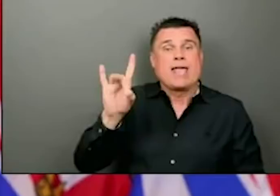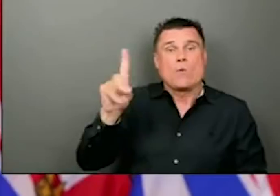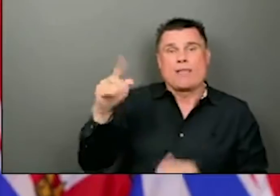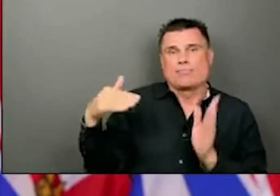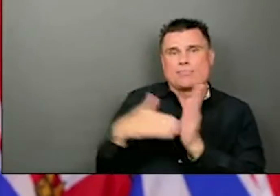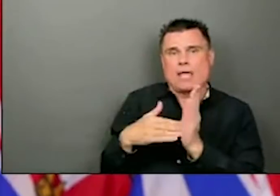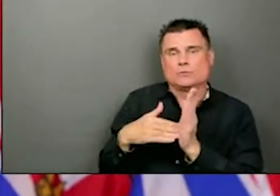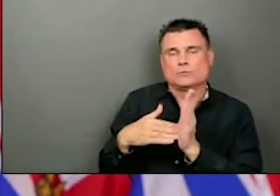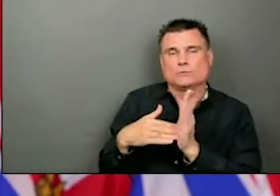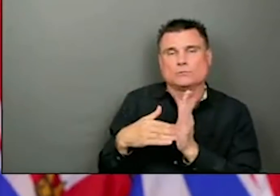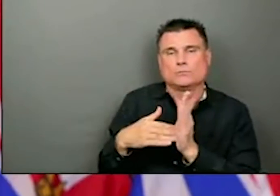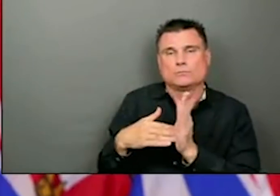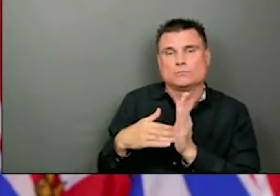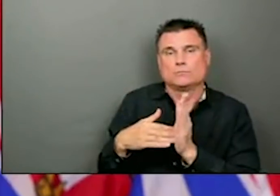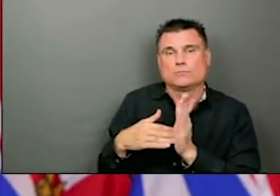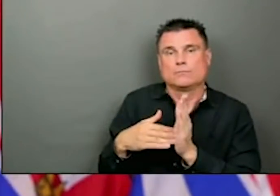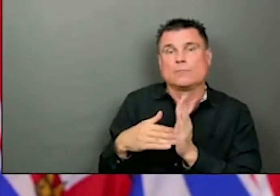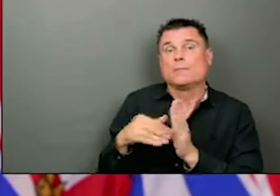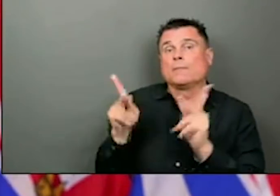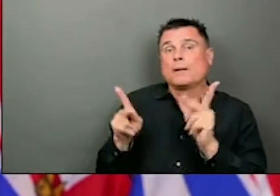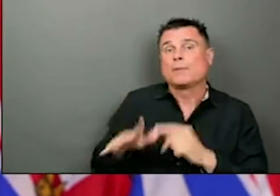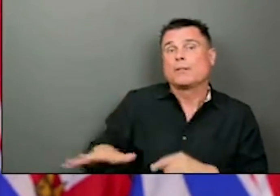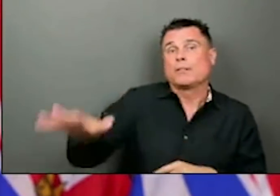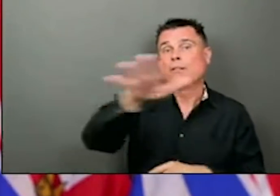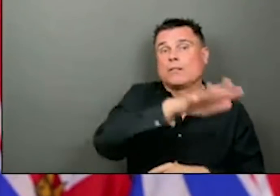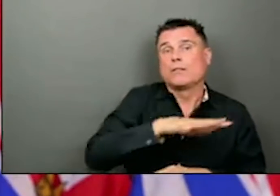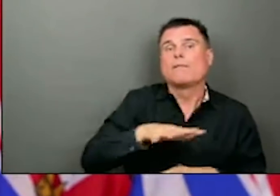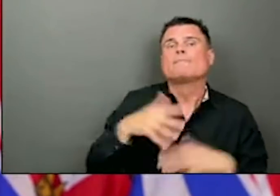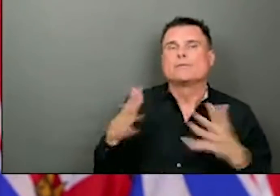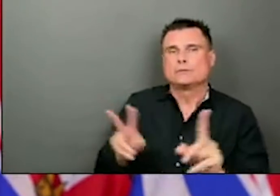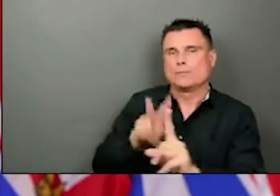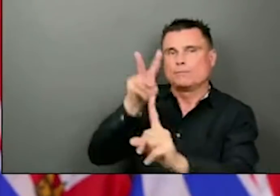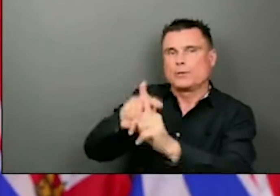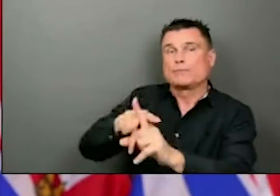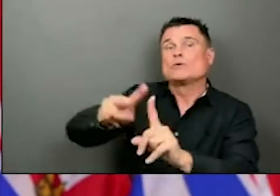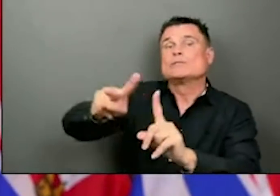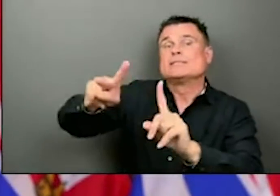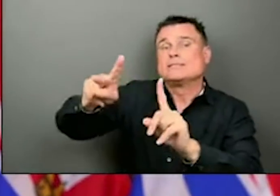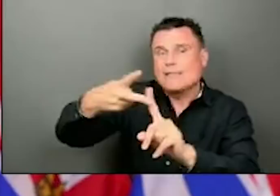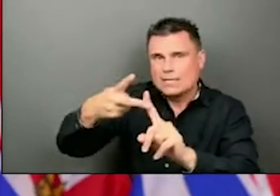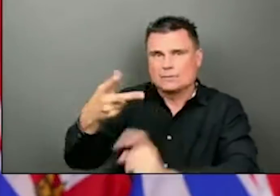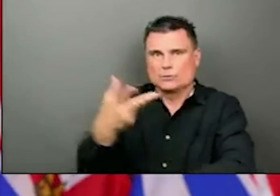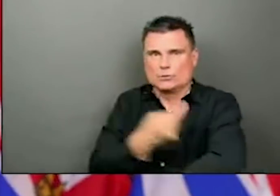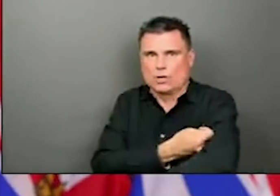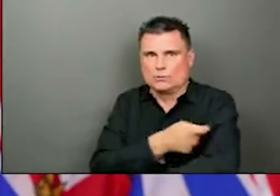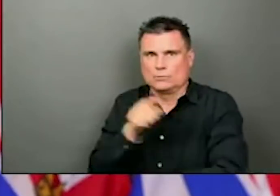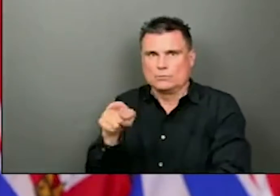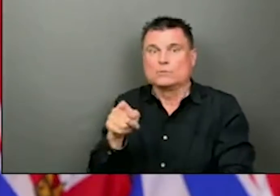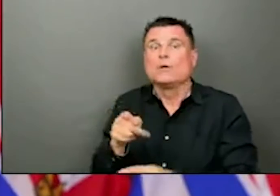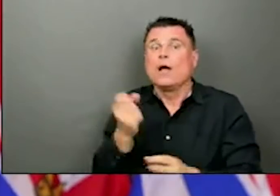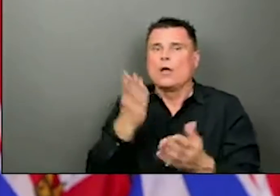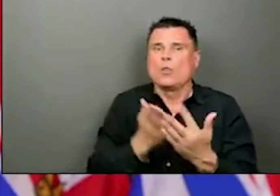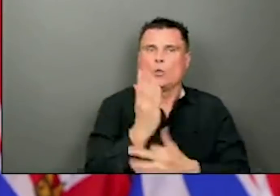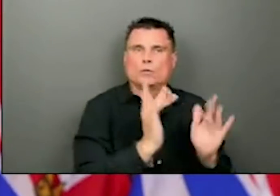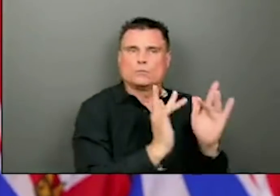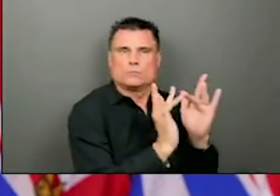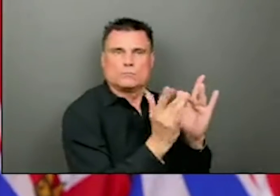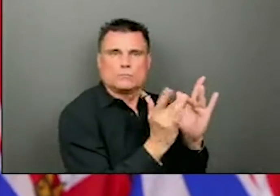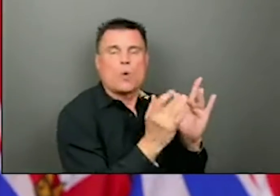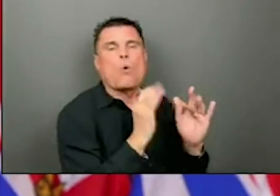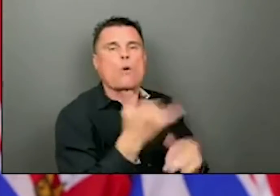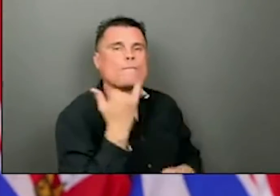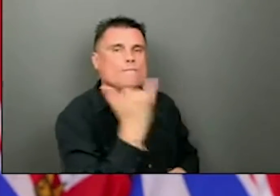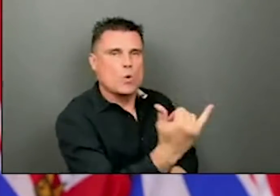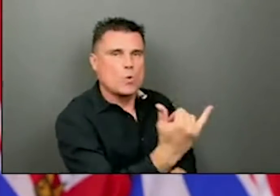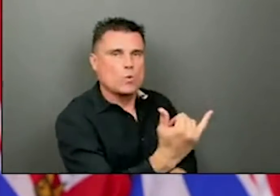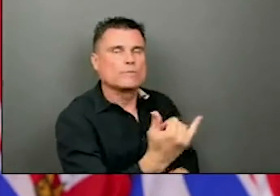381,077 bookings had been completed, either online or through our call centers. And we encourage people, of course, to respond when